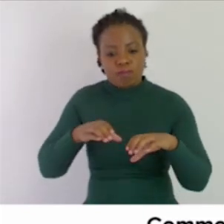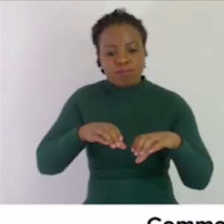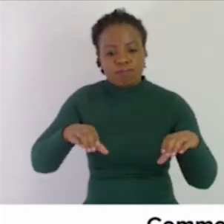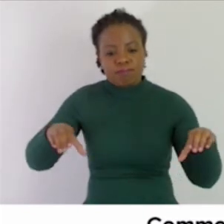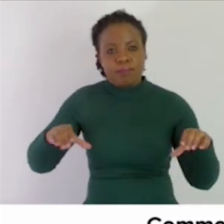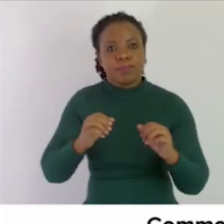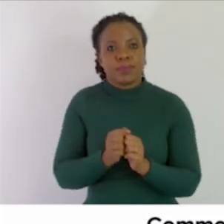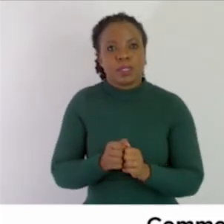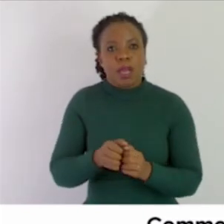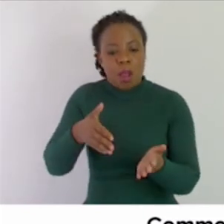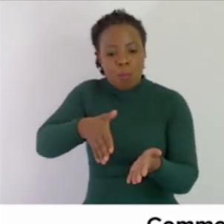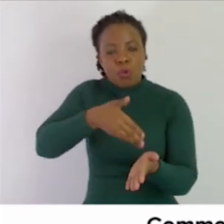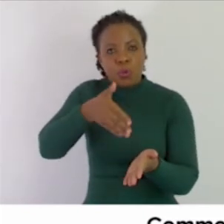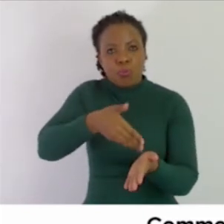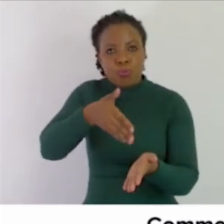a broom,